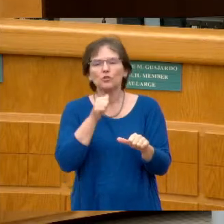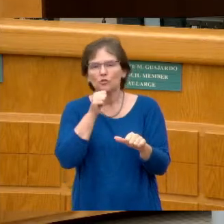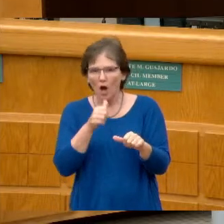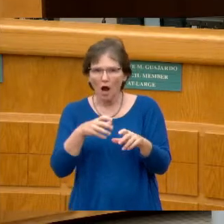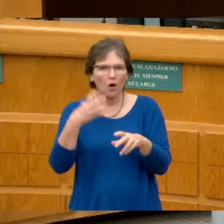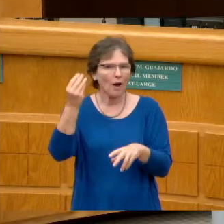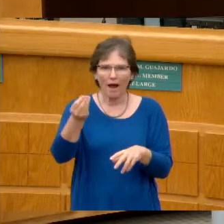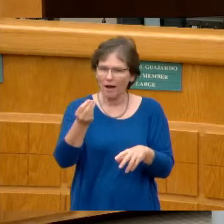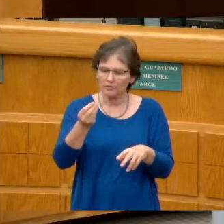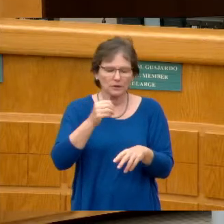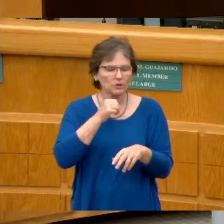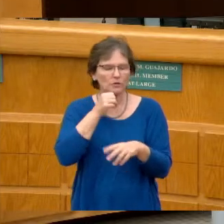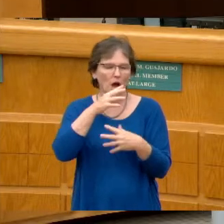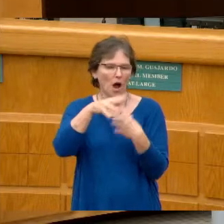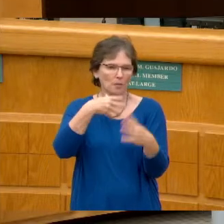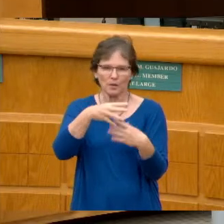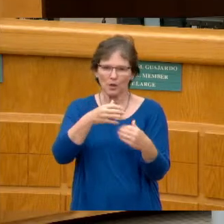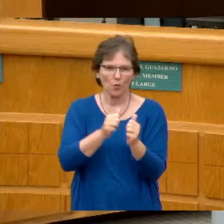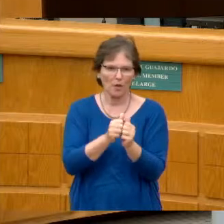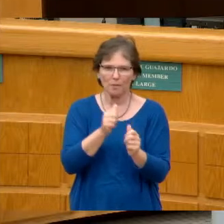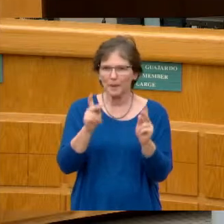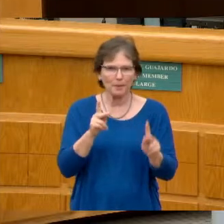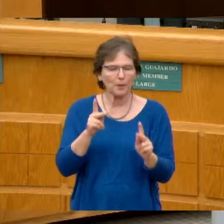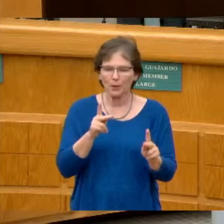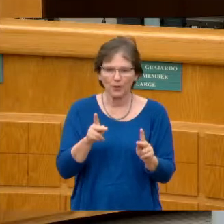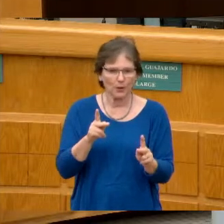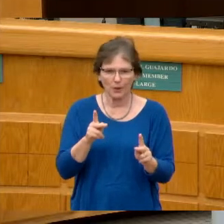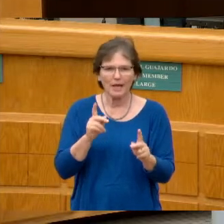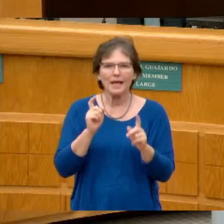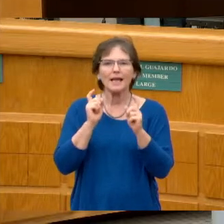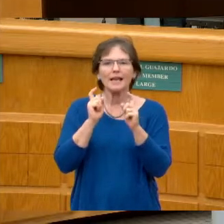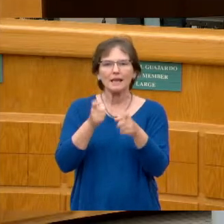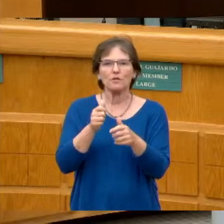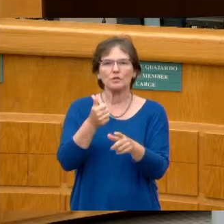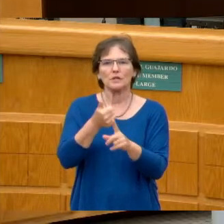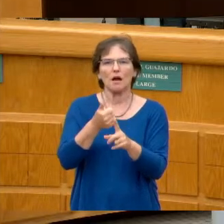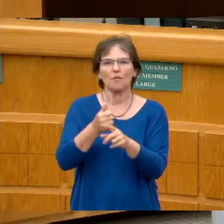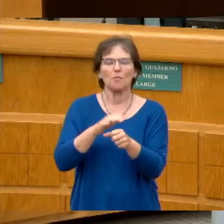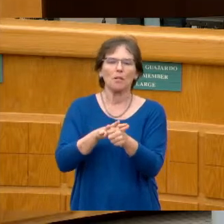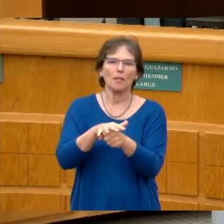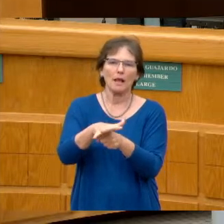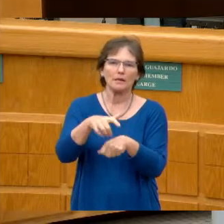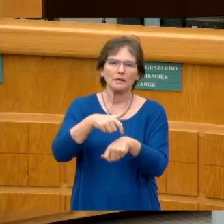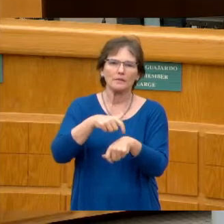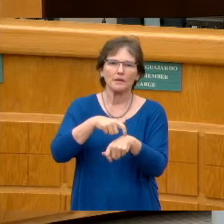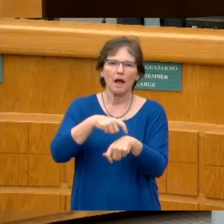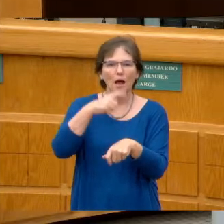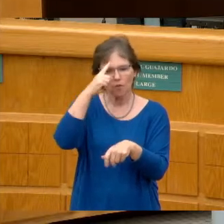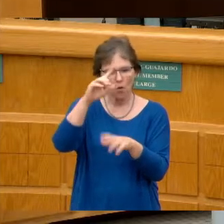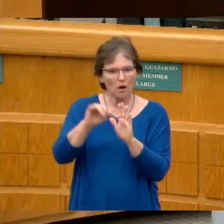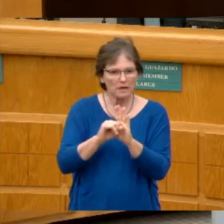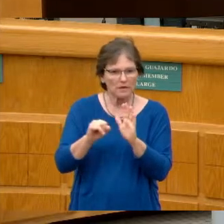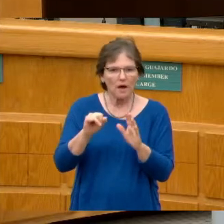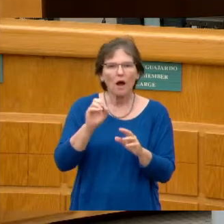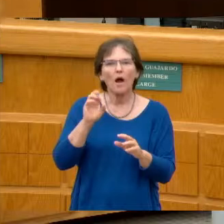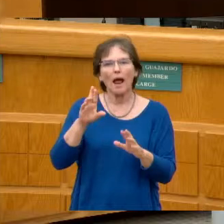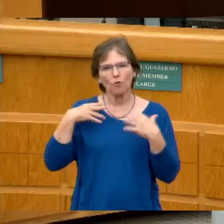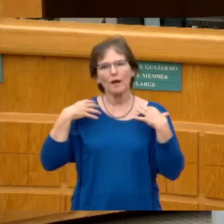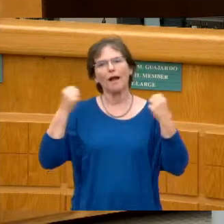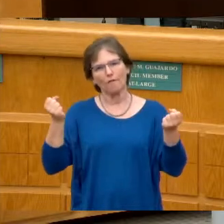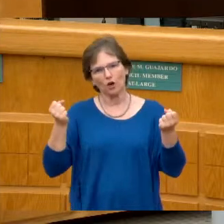social distancing is impossible. Remember Mr. Bones and do your part to stay